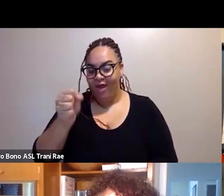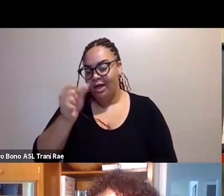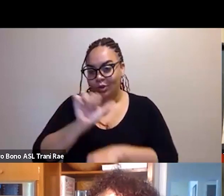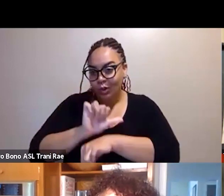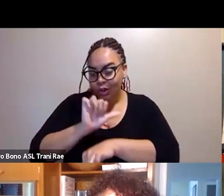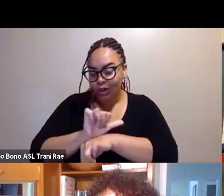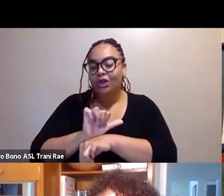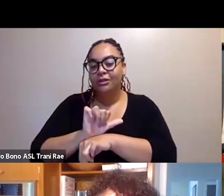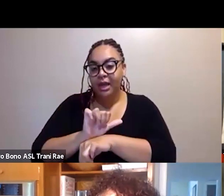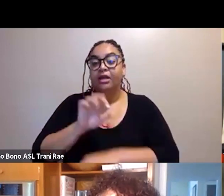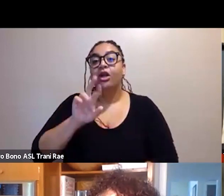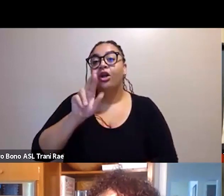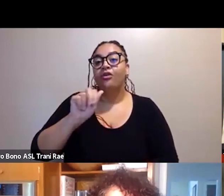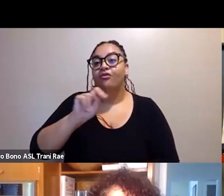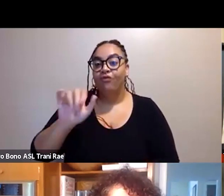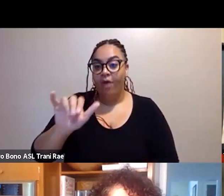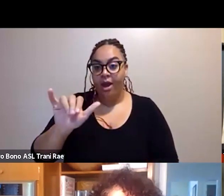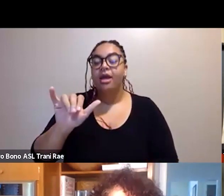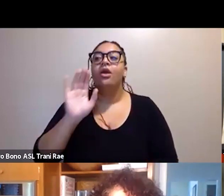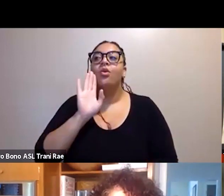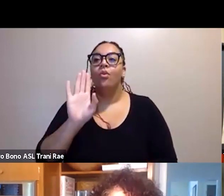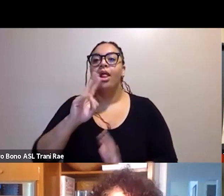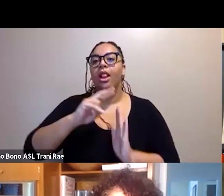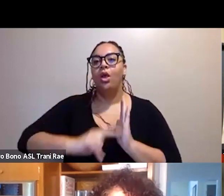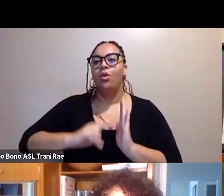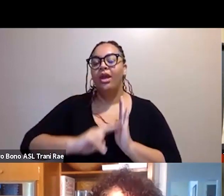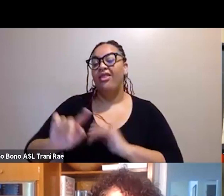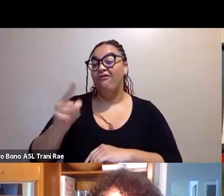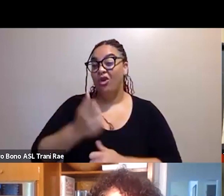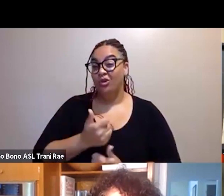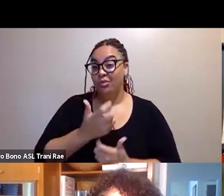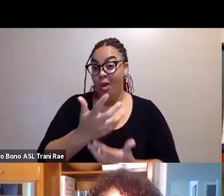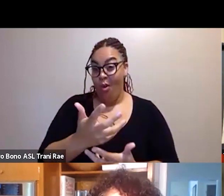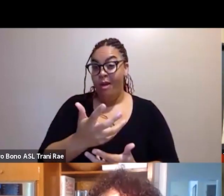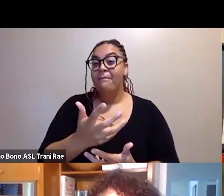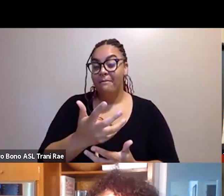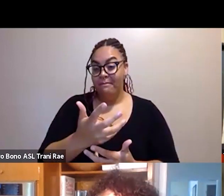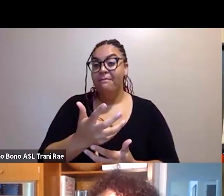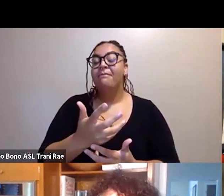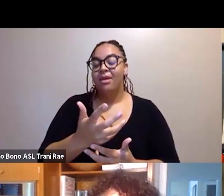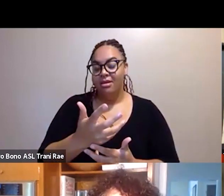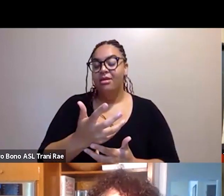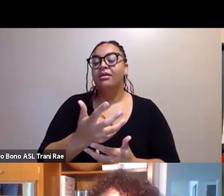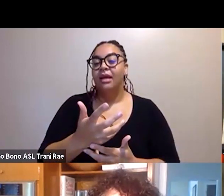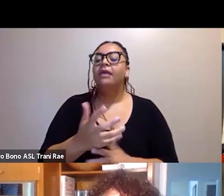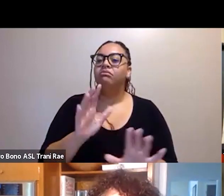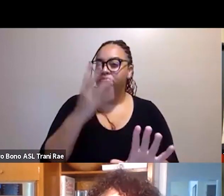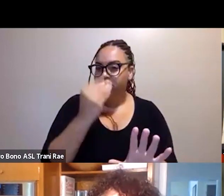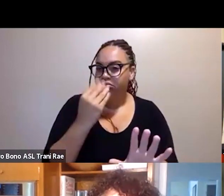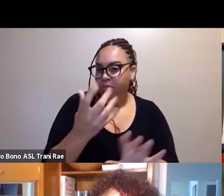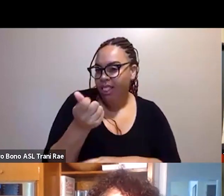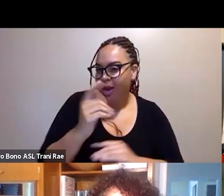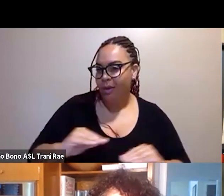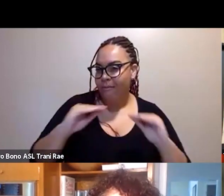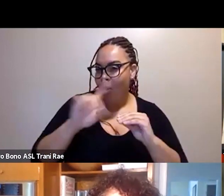And Frannie is going to read the first poem from the first anthology. And just so you know a little bit more